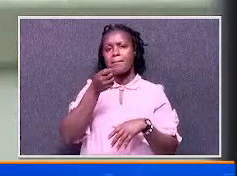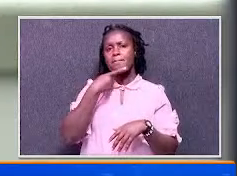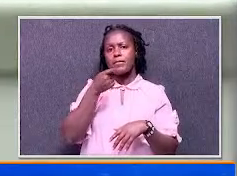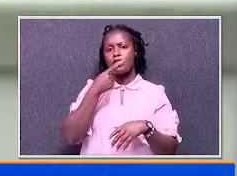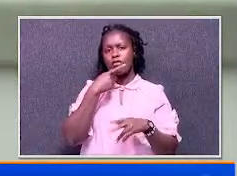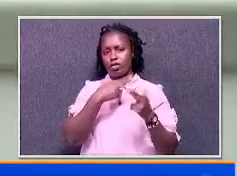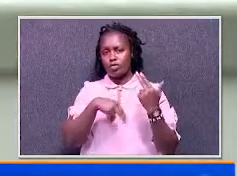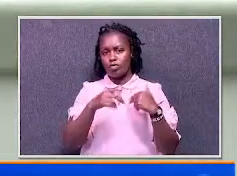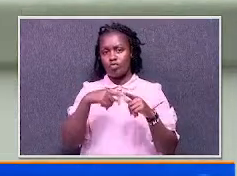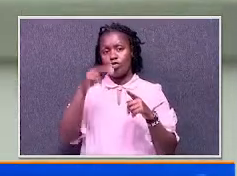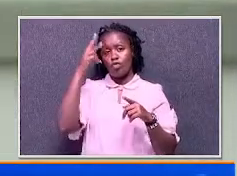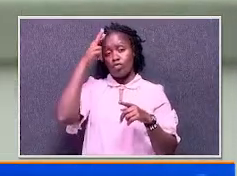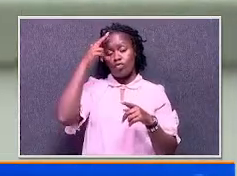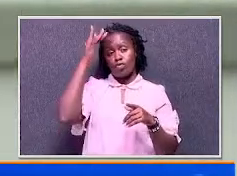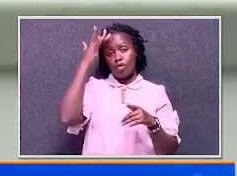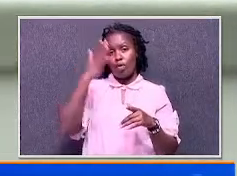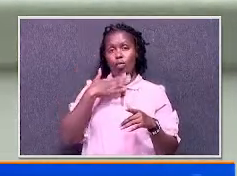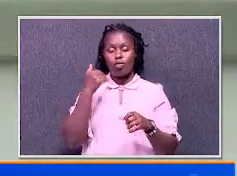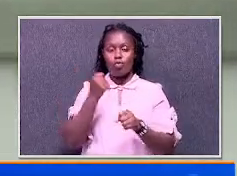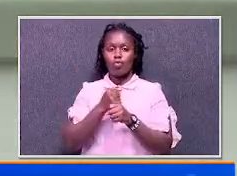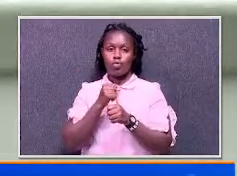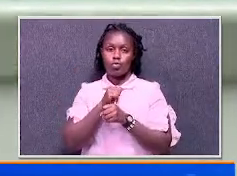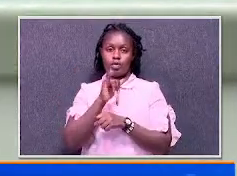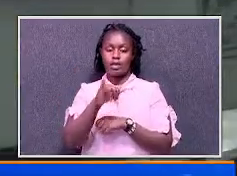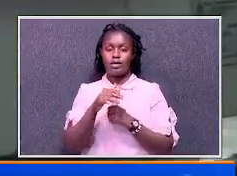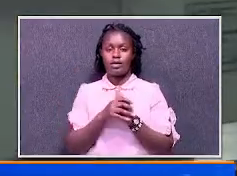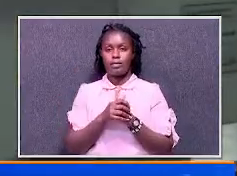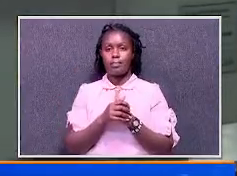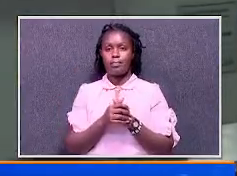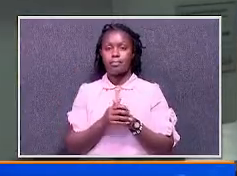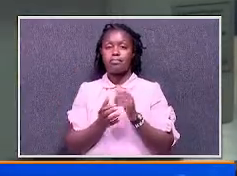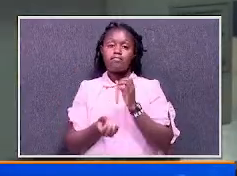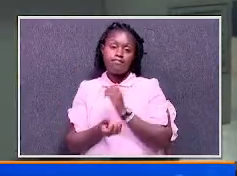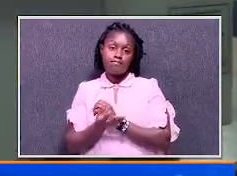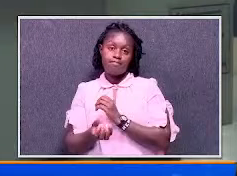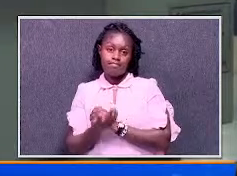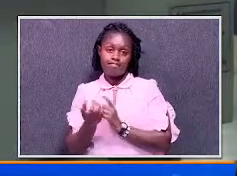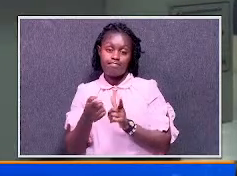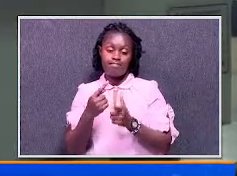the reasons why they want to undertake the procedure. Counseling will